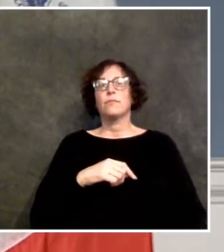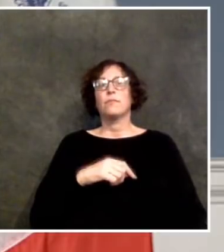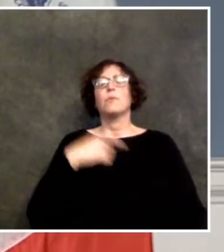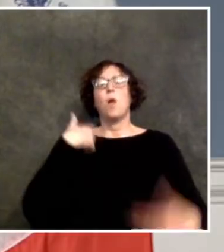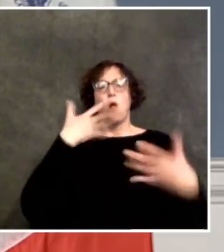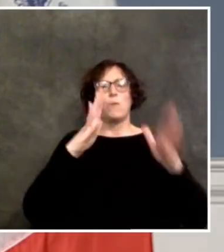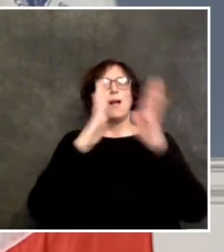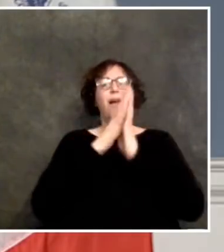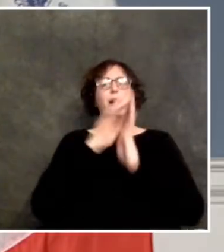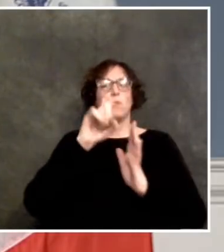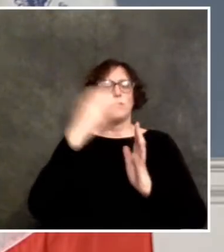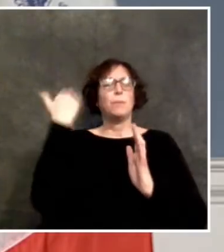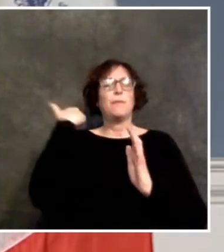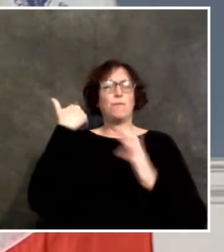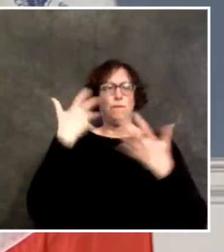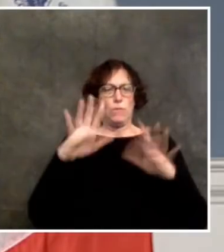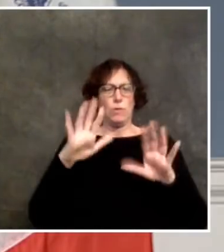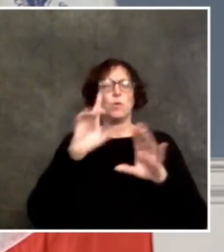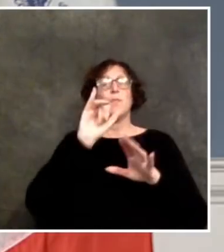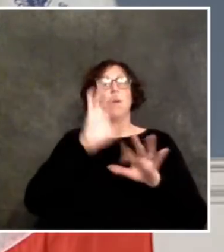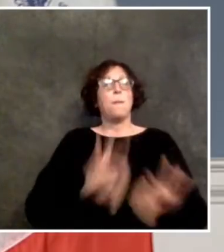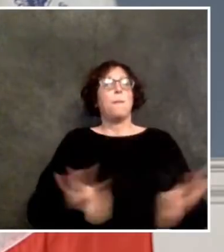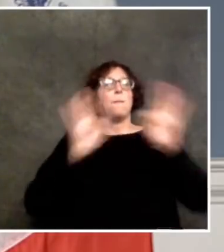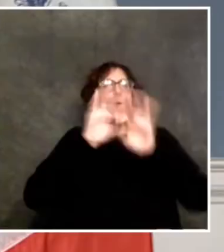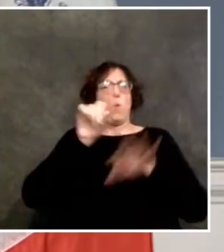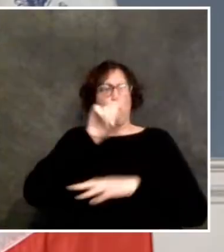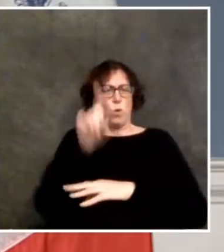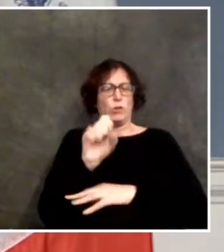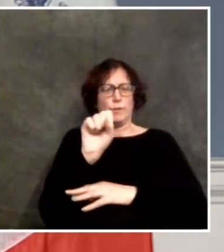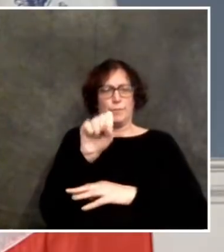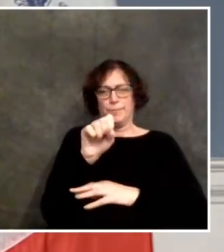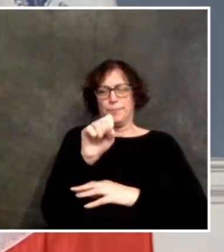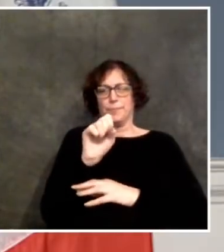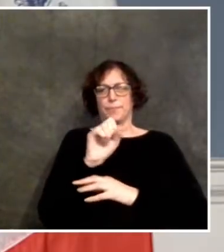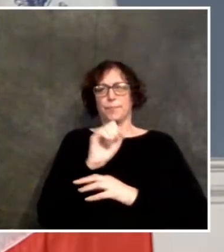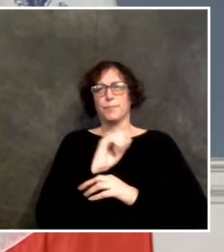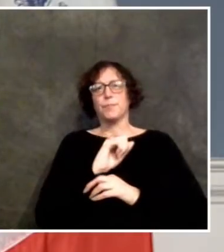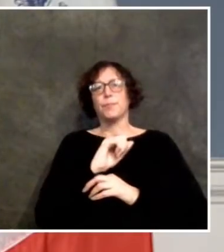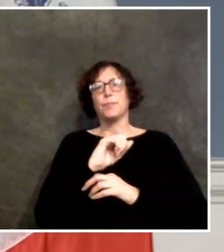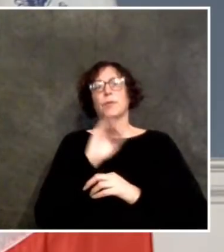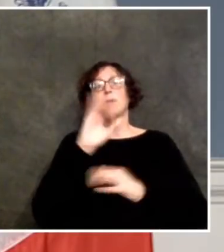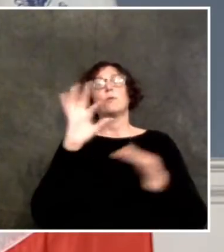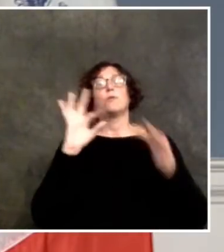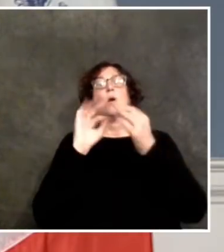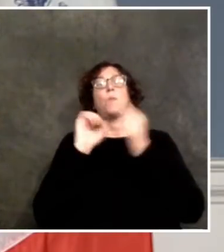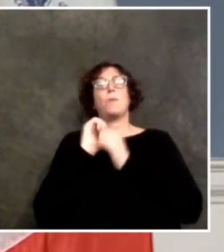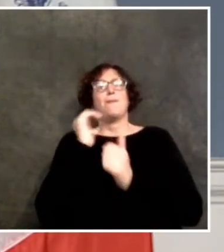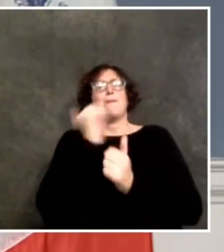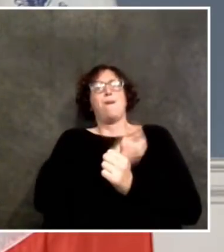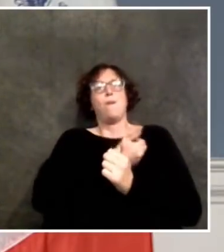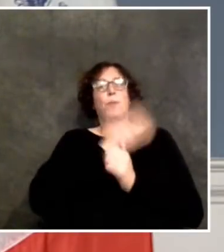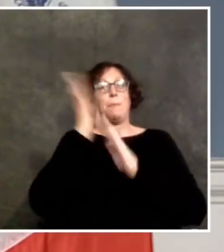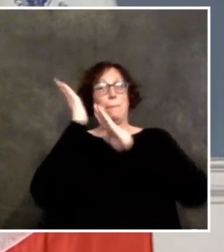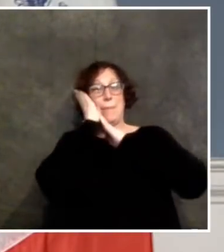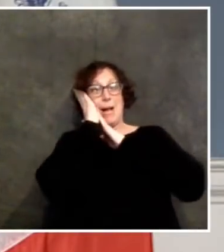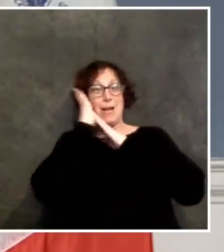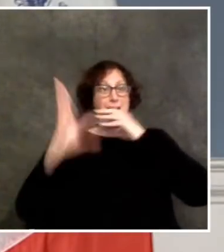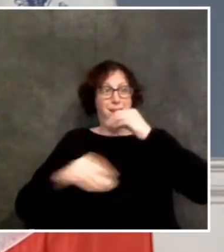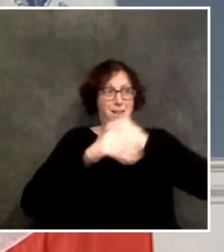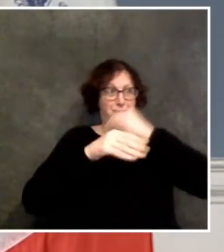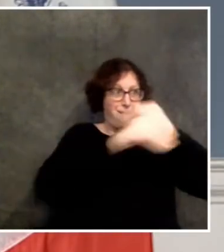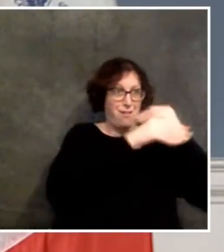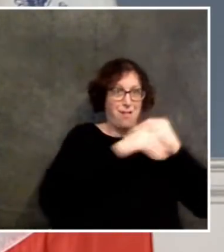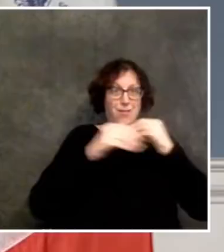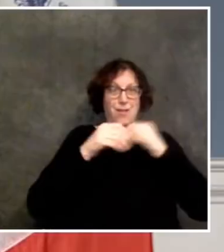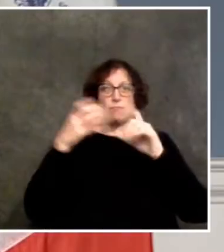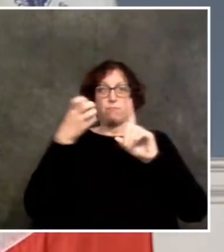of a build-out plan I talked about at length yesterday. Dr. Katz talked about every part of the city. I'm going to keep saying it to you, and you will